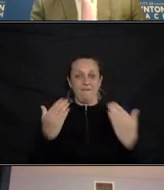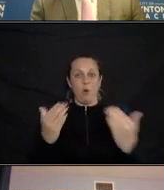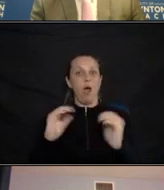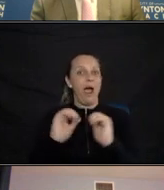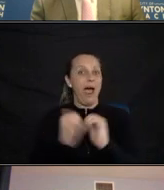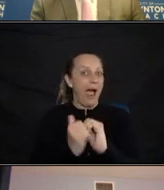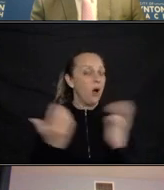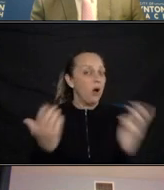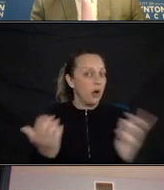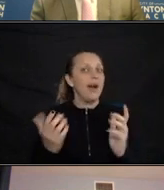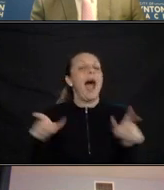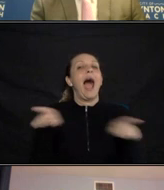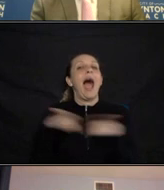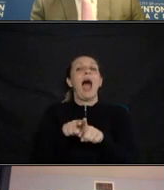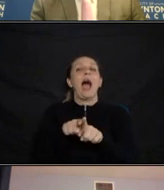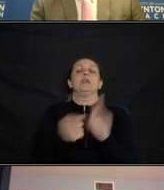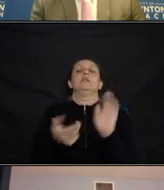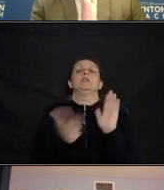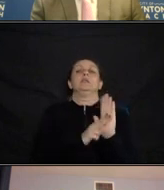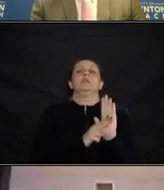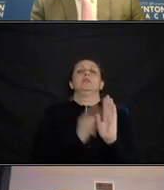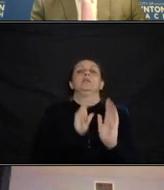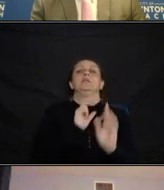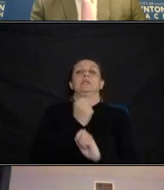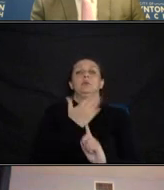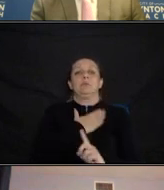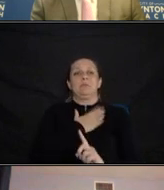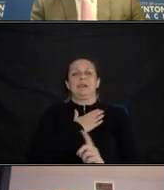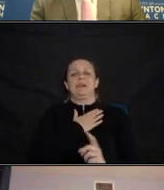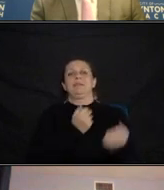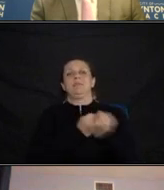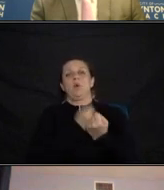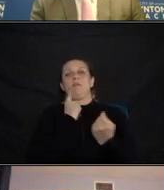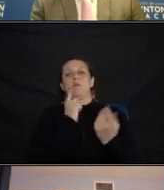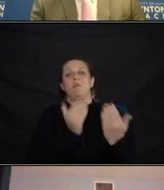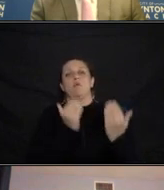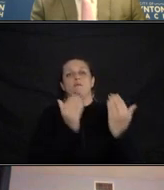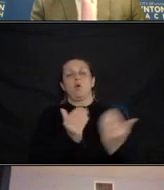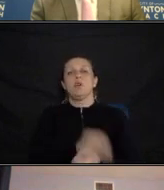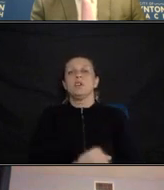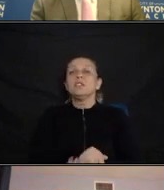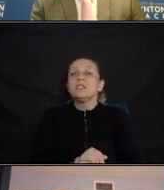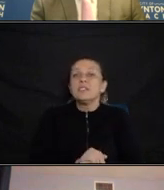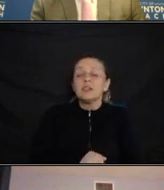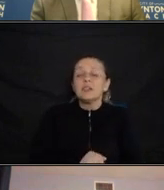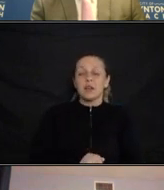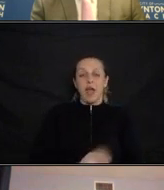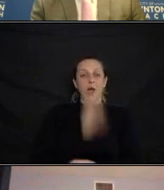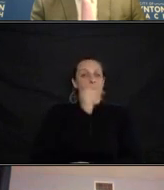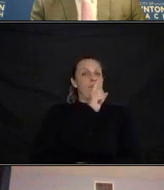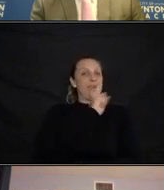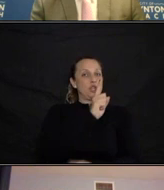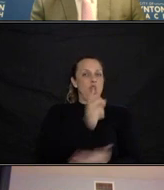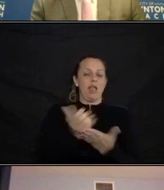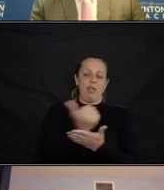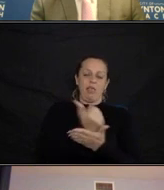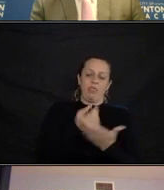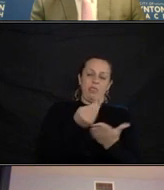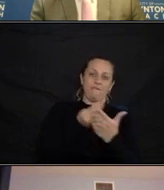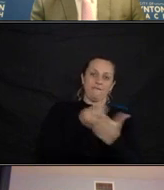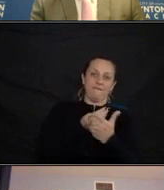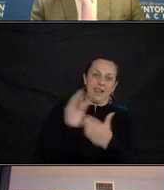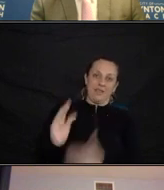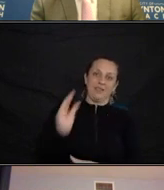is that as a condition of my support to move forward, I want to make sure that the funds that this brings